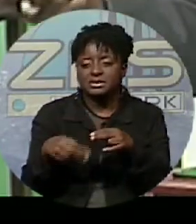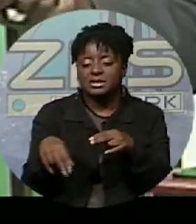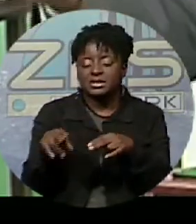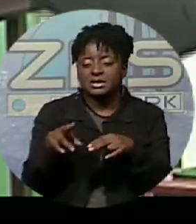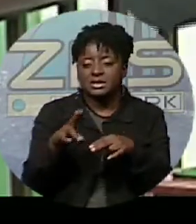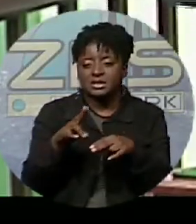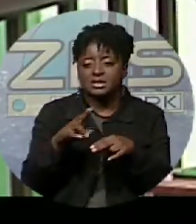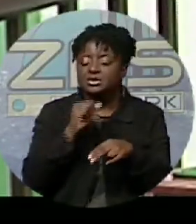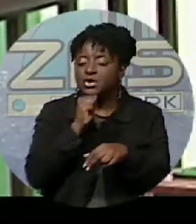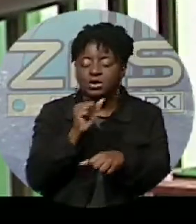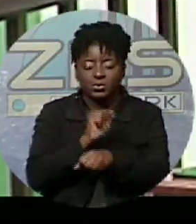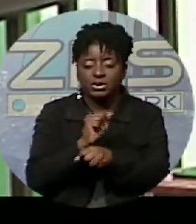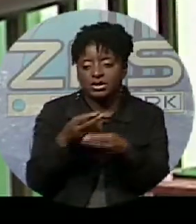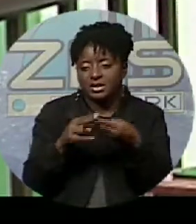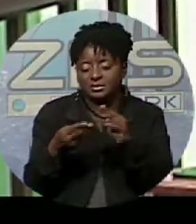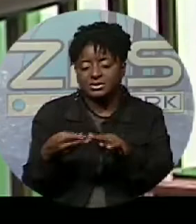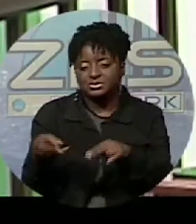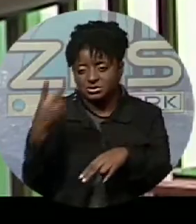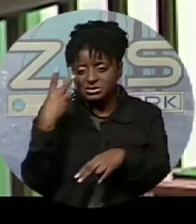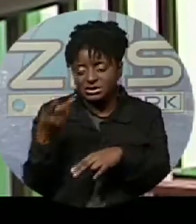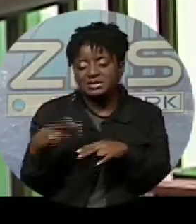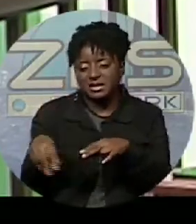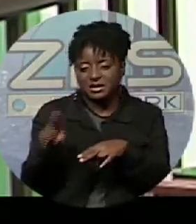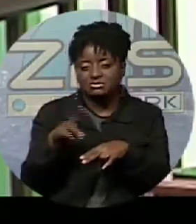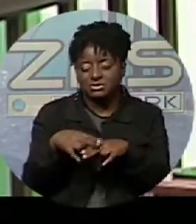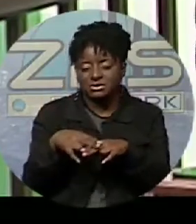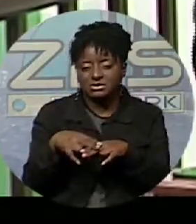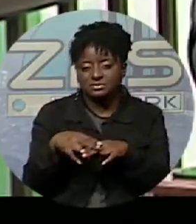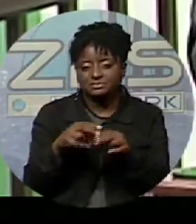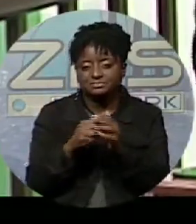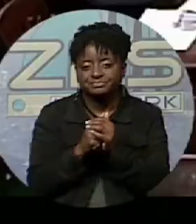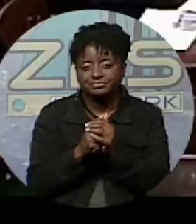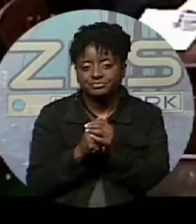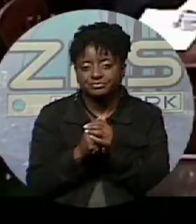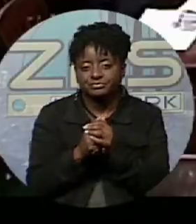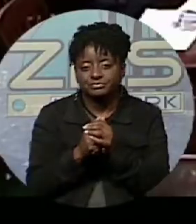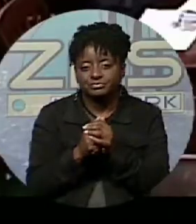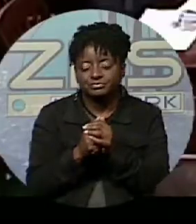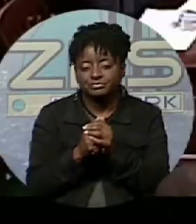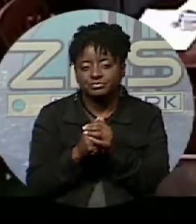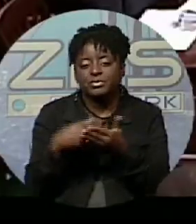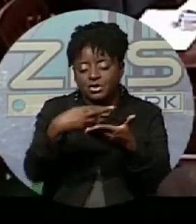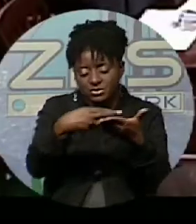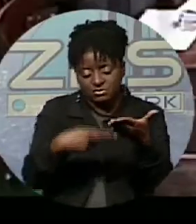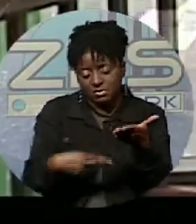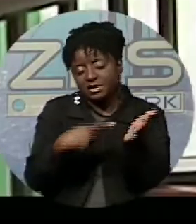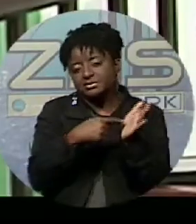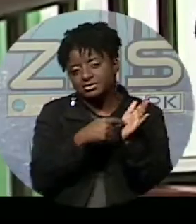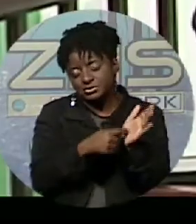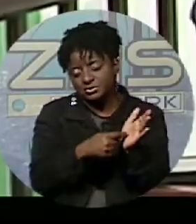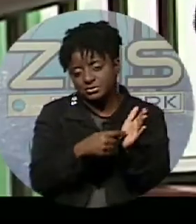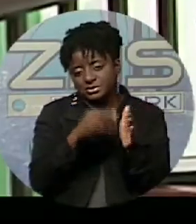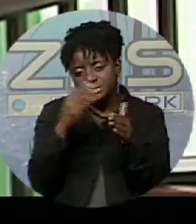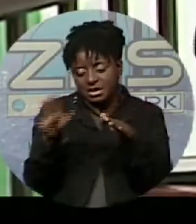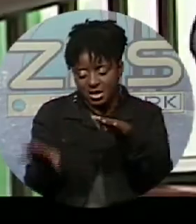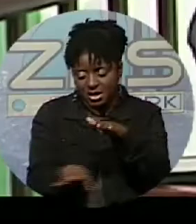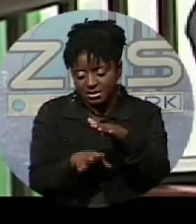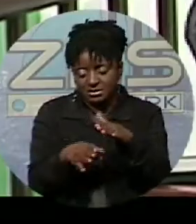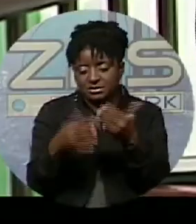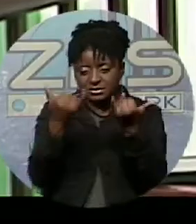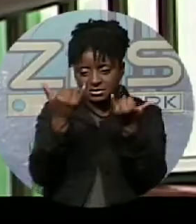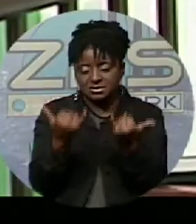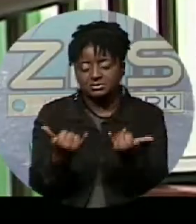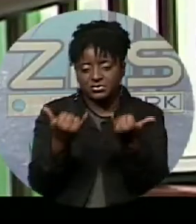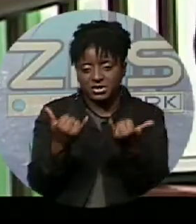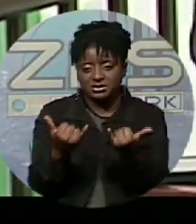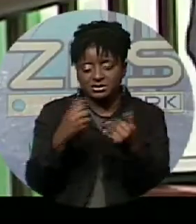you have more persons coming on stream who are now available to work. He added that the record will reflect that under this present administration,